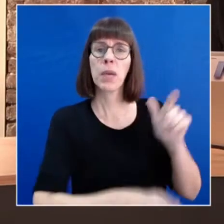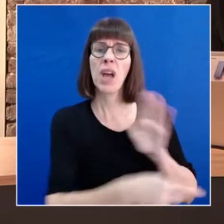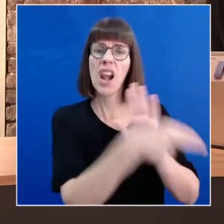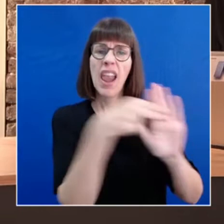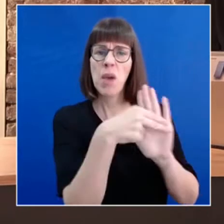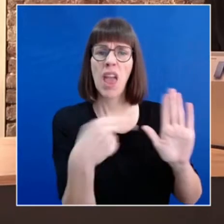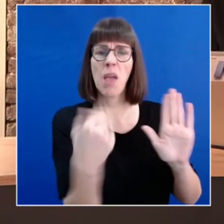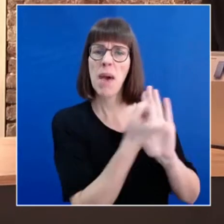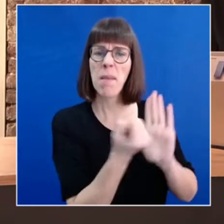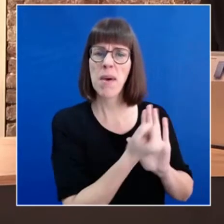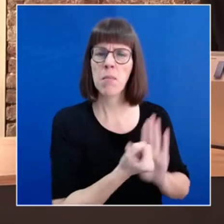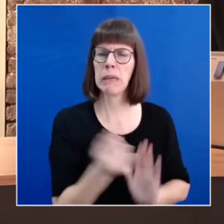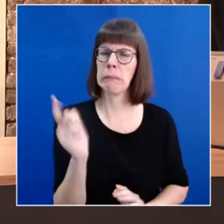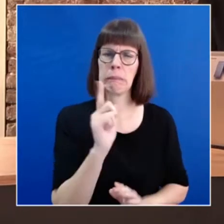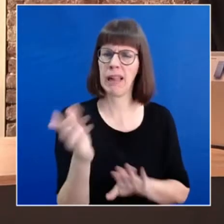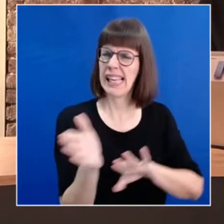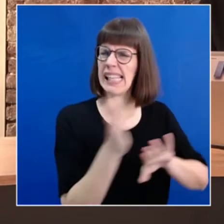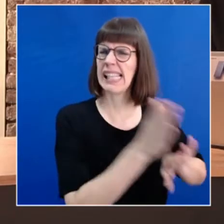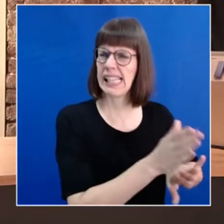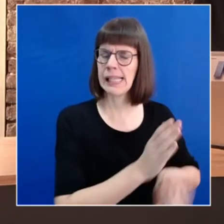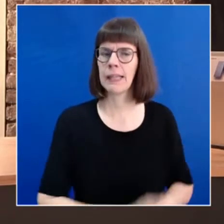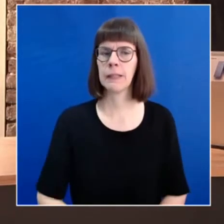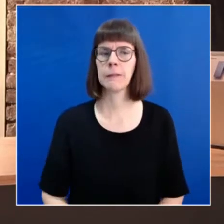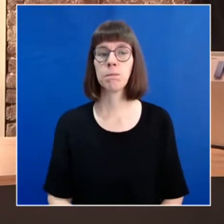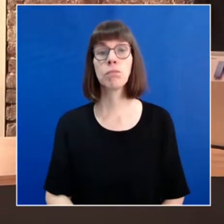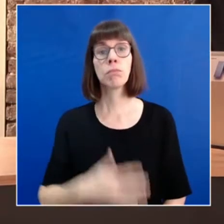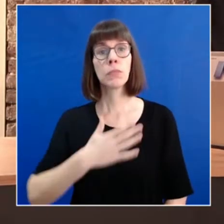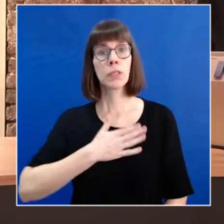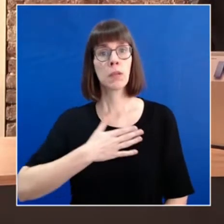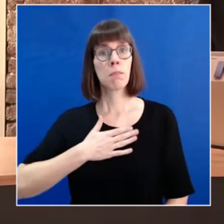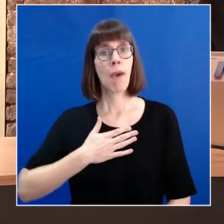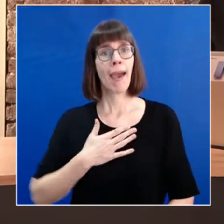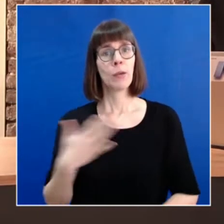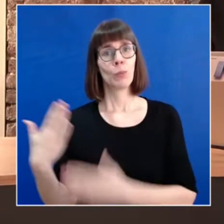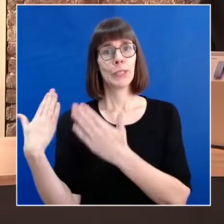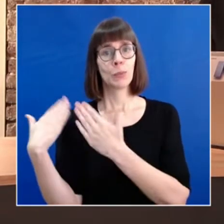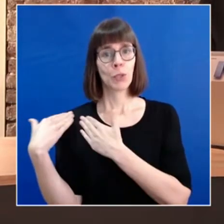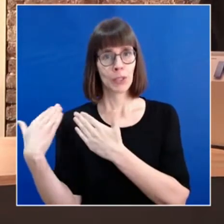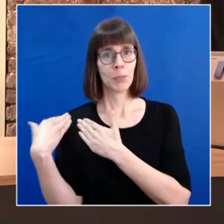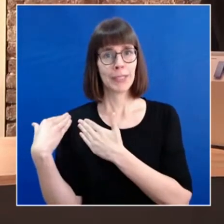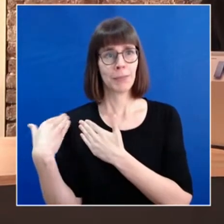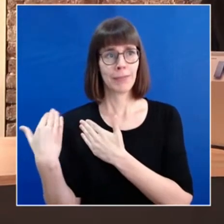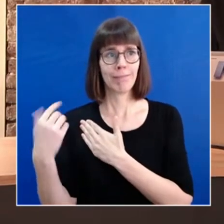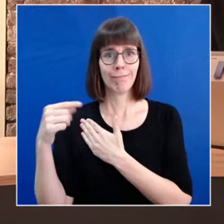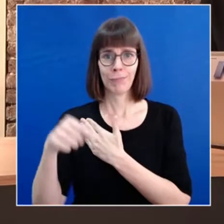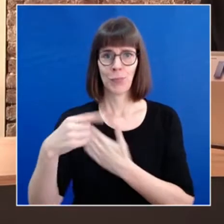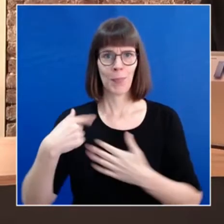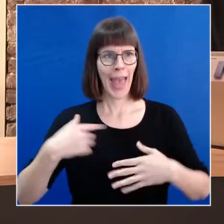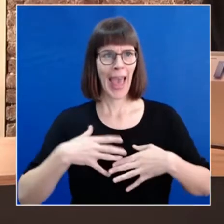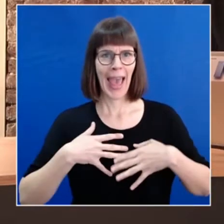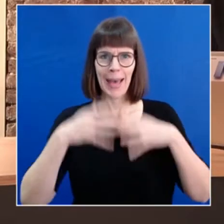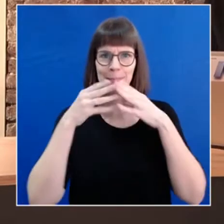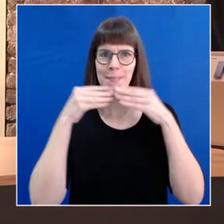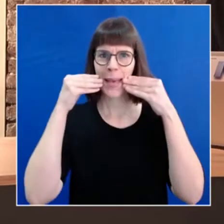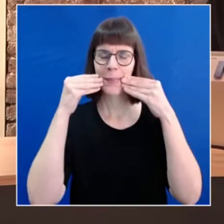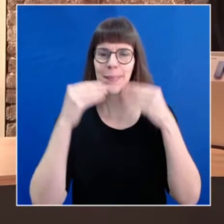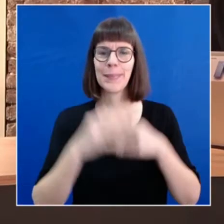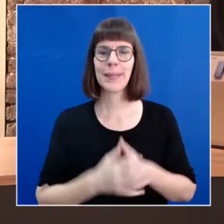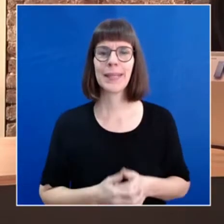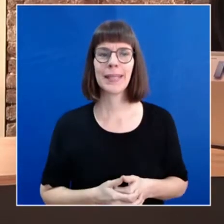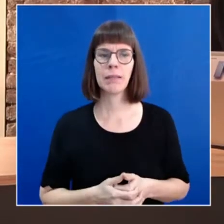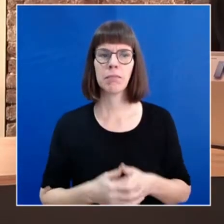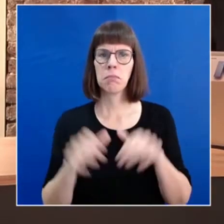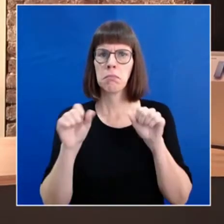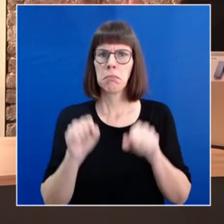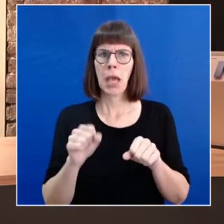And luckily enough, I'm quite happy in the role that I have. Even that is no lie on one of those, I'm so happy that I can live the life that I live right now.